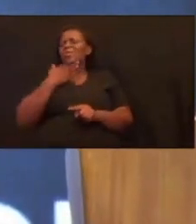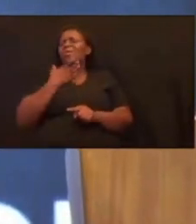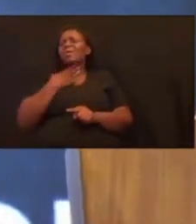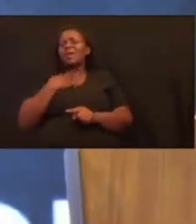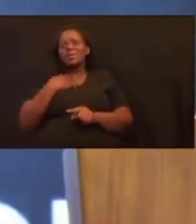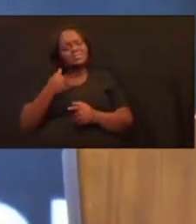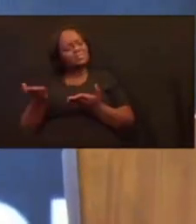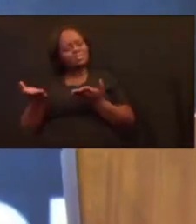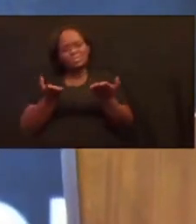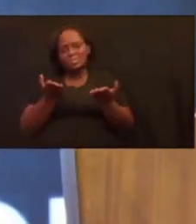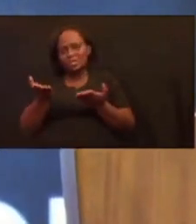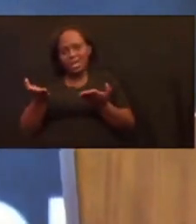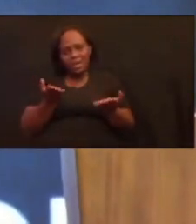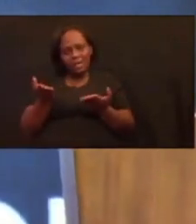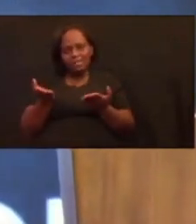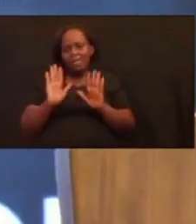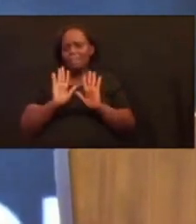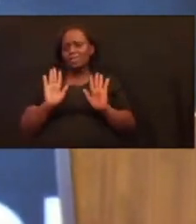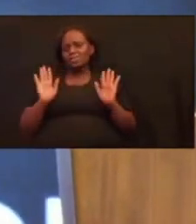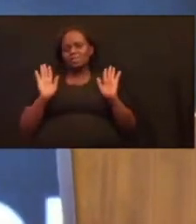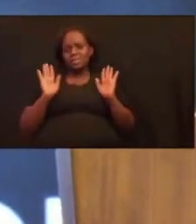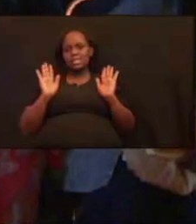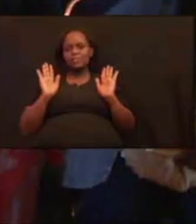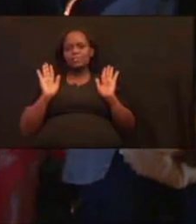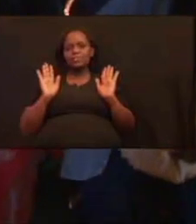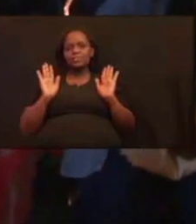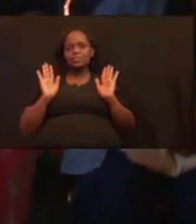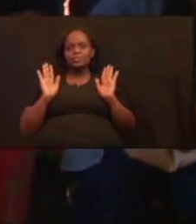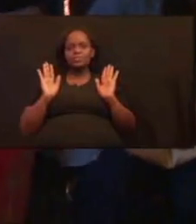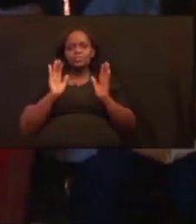rebel. It was polite.